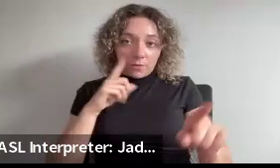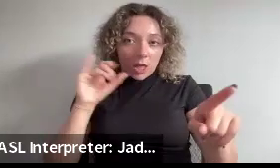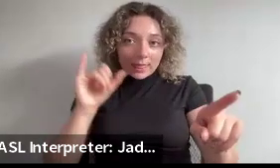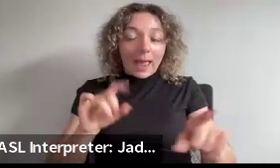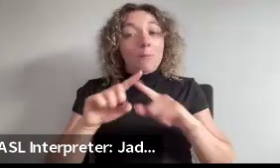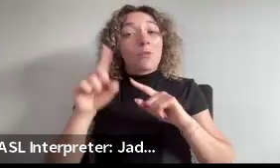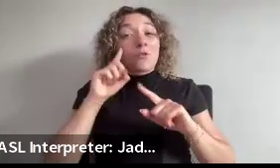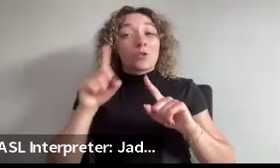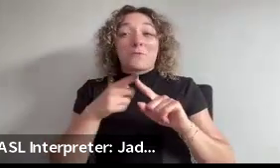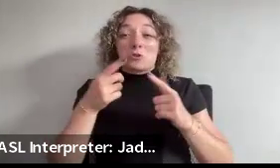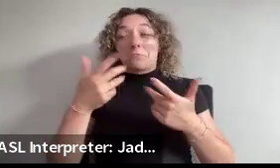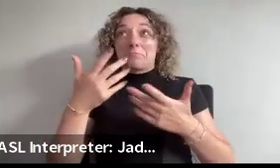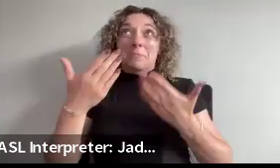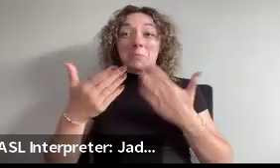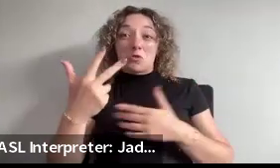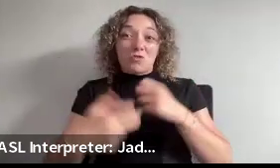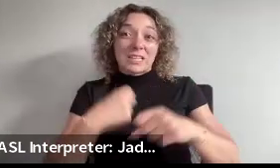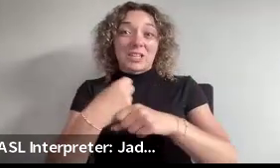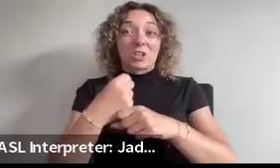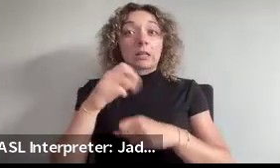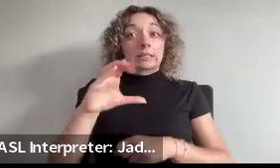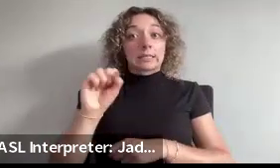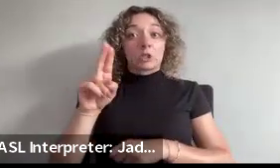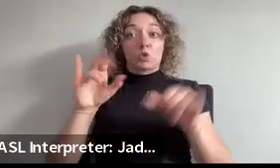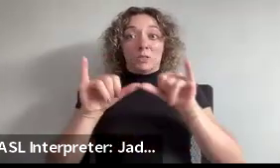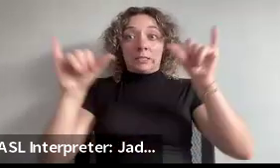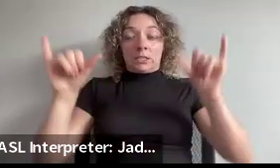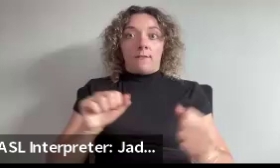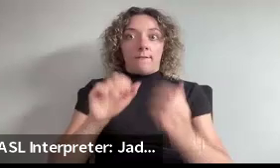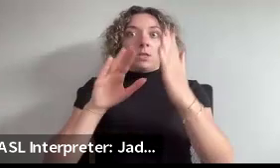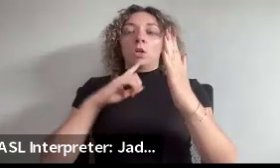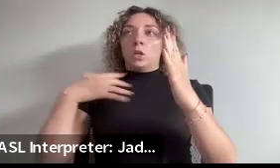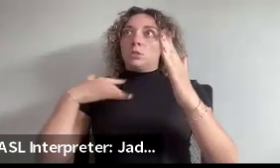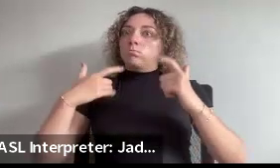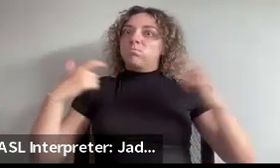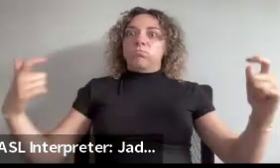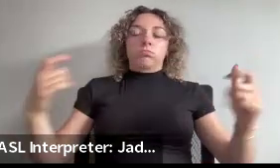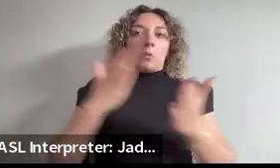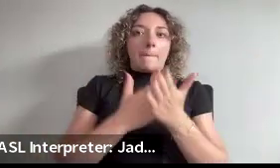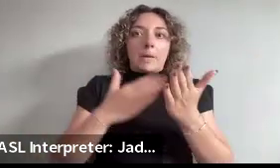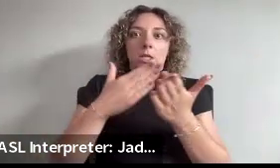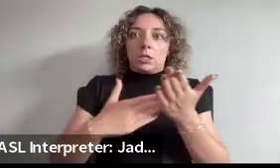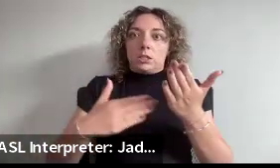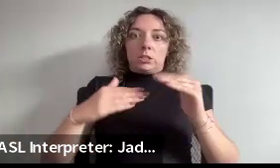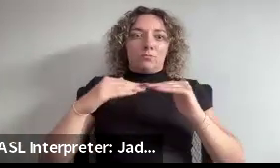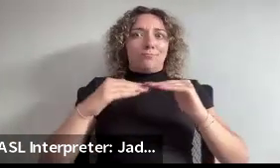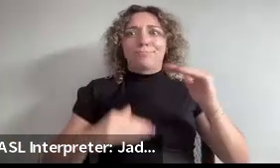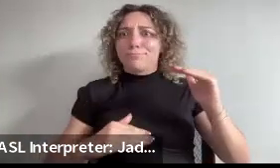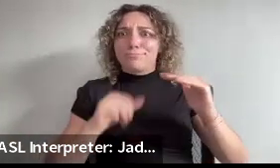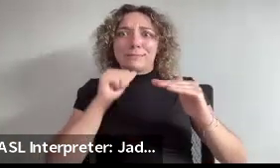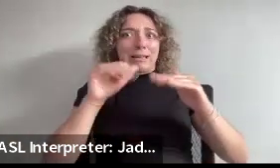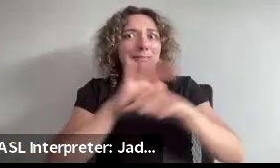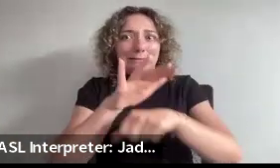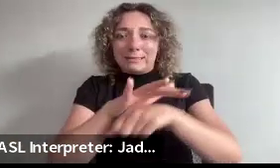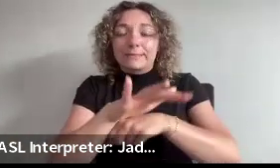for the first few years, when the CSU system is facing this really significant budget deficit, the majority